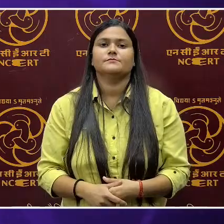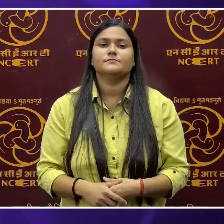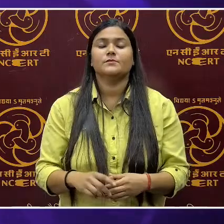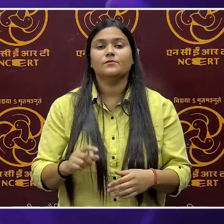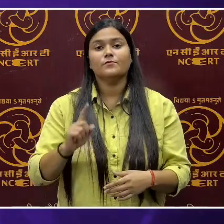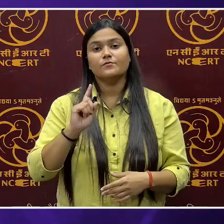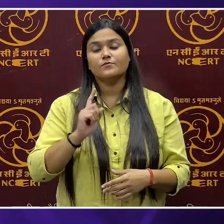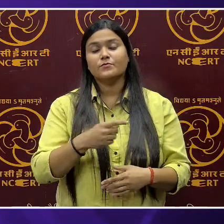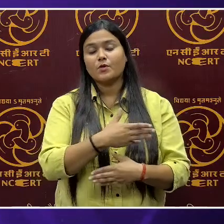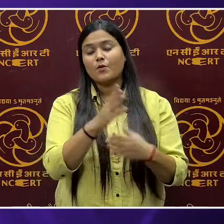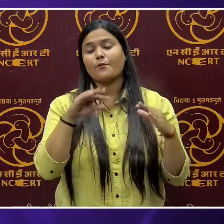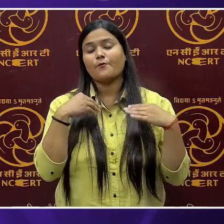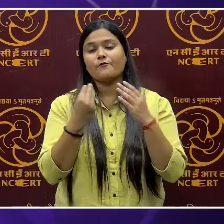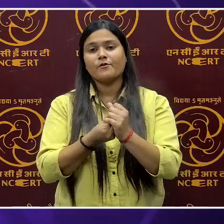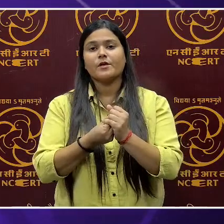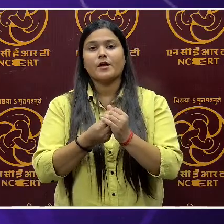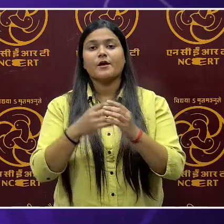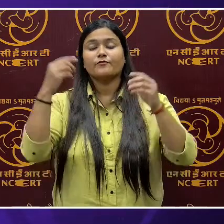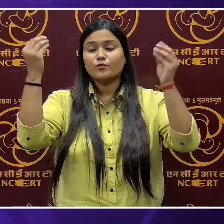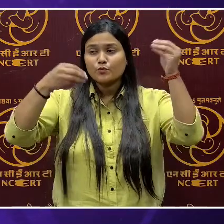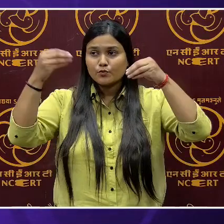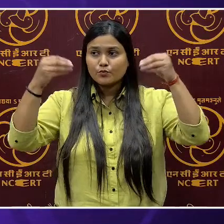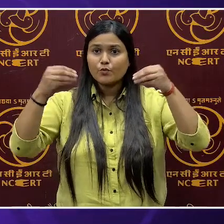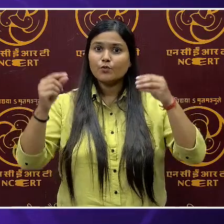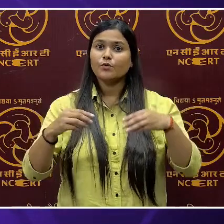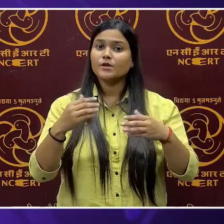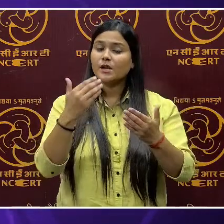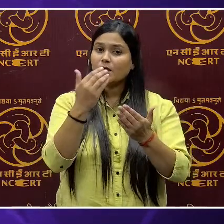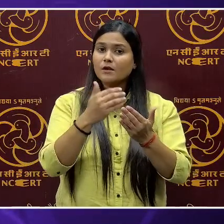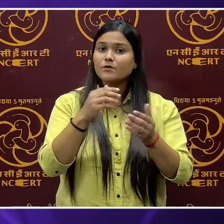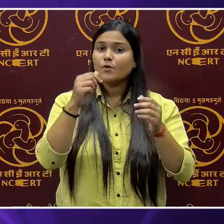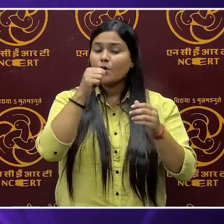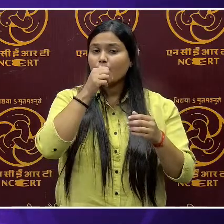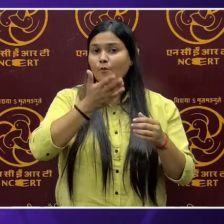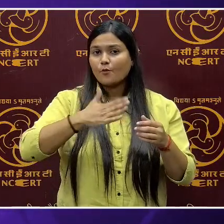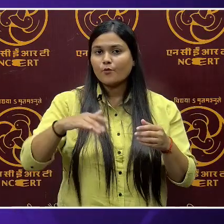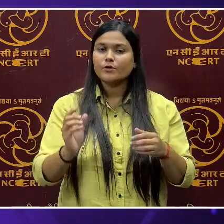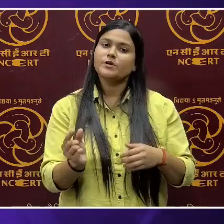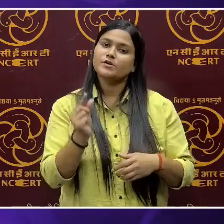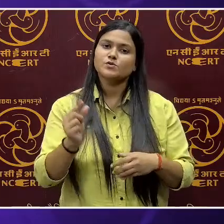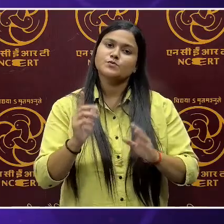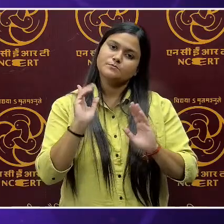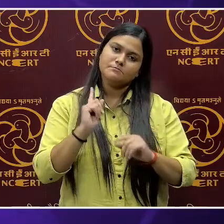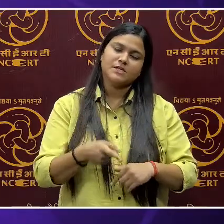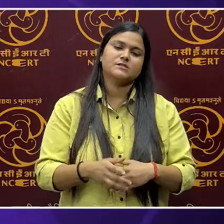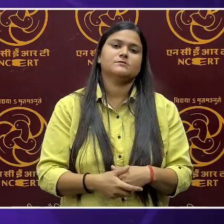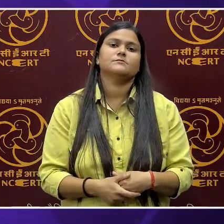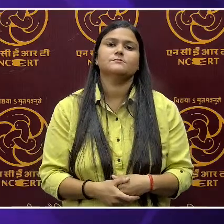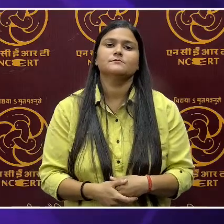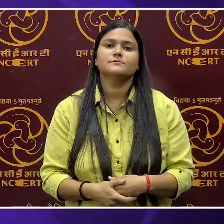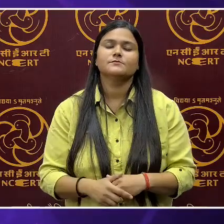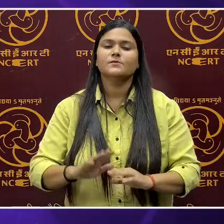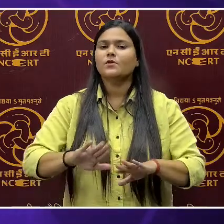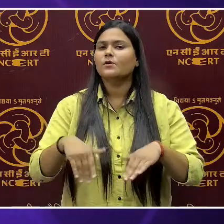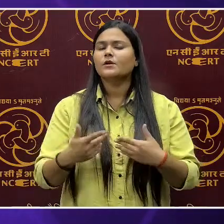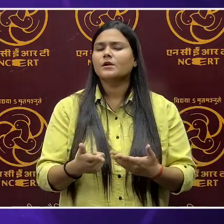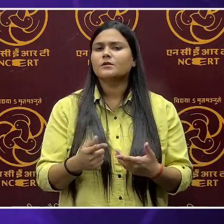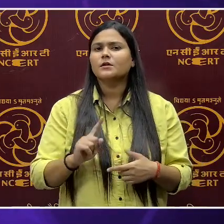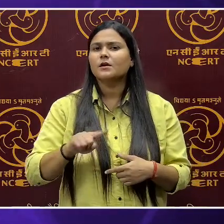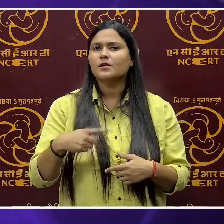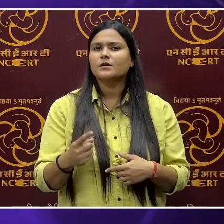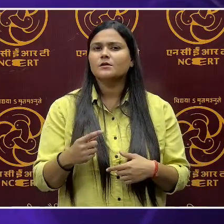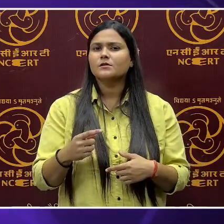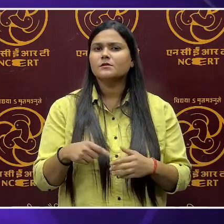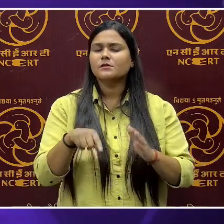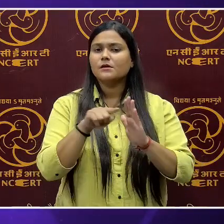should be using this rainwater so that it doesn't go down the drain. And another step is that we